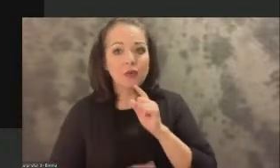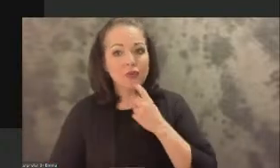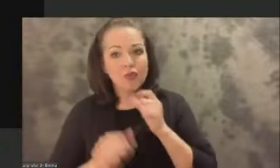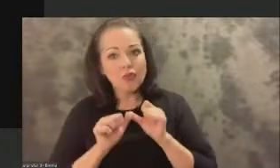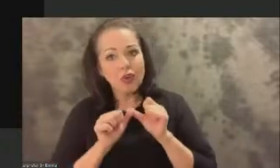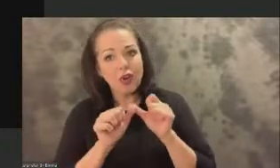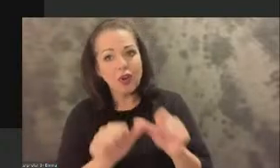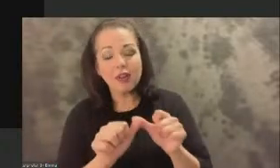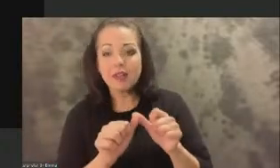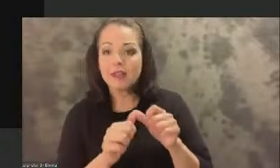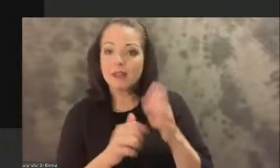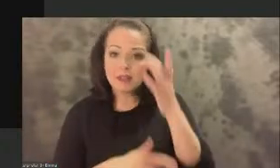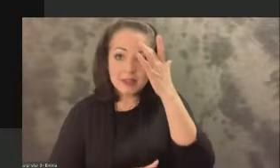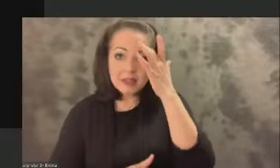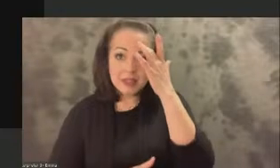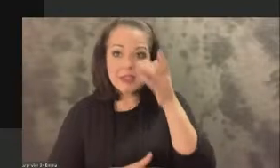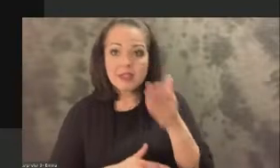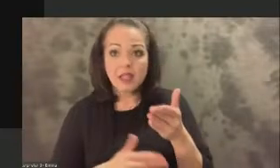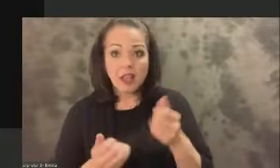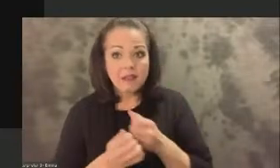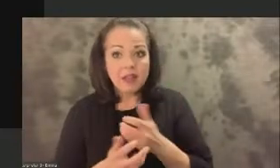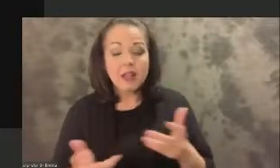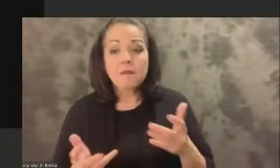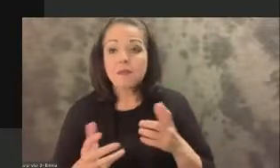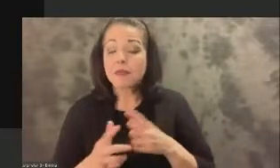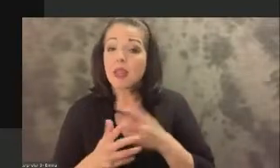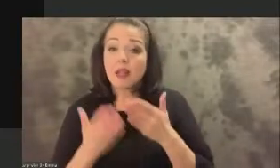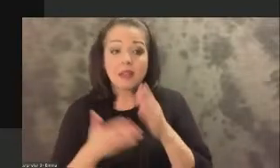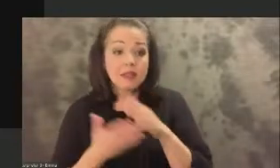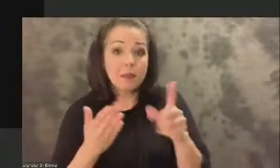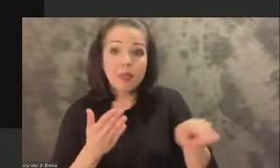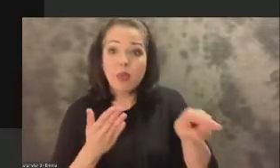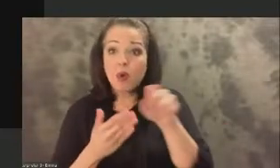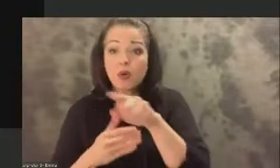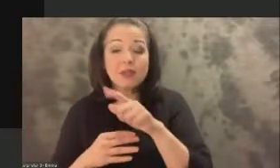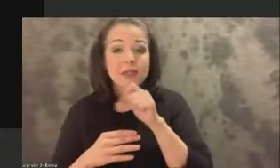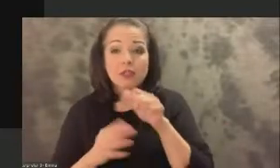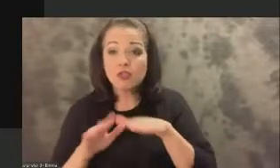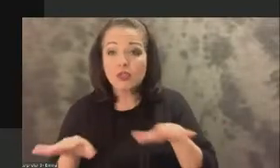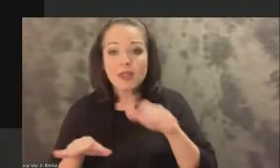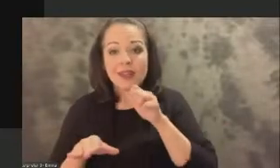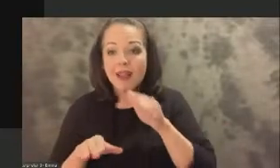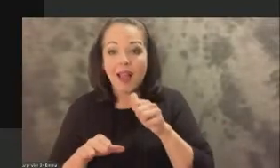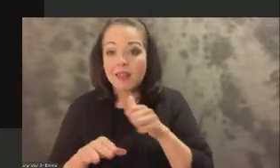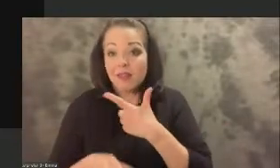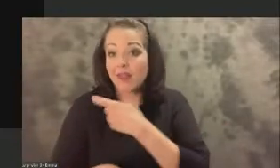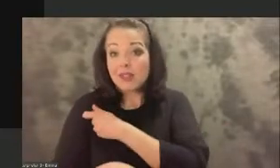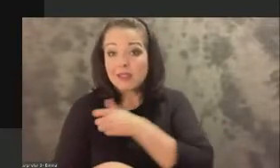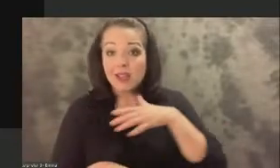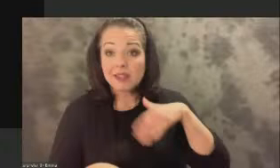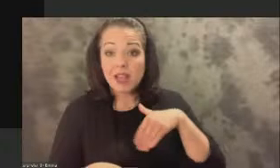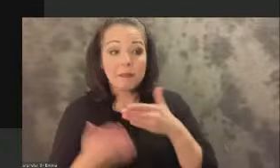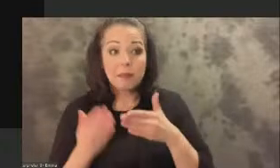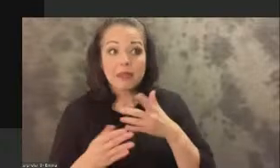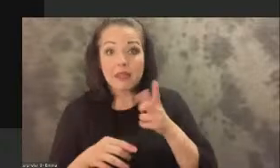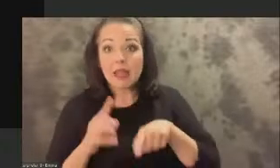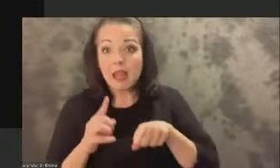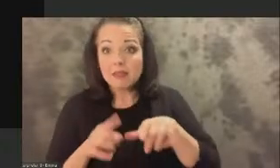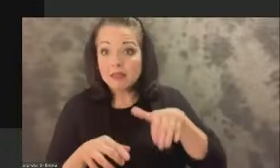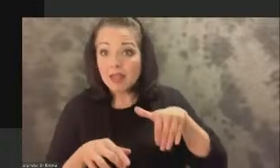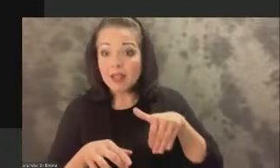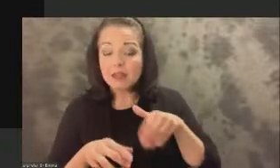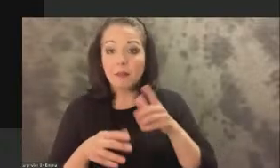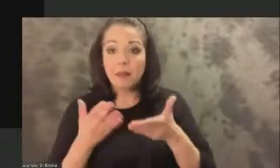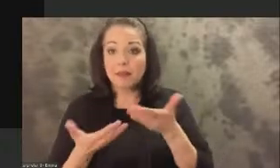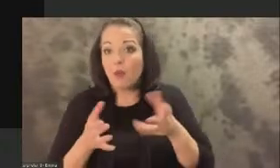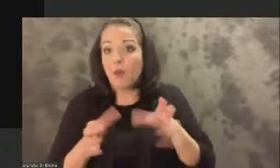living with school-age children who might not be vaccinated, might not be able to get vaccinated, or might not want to